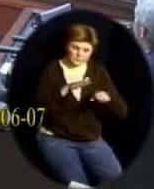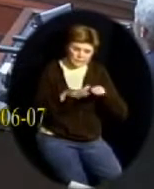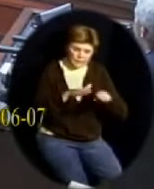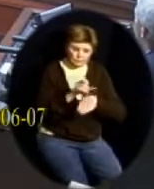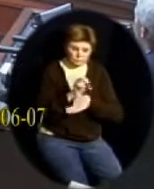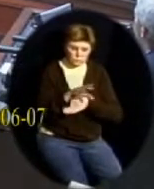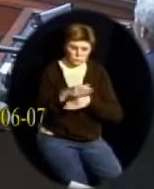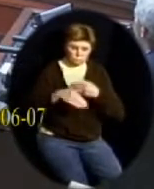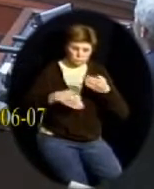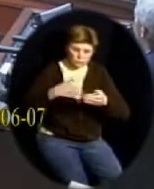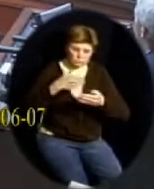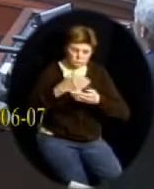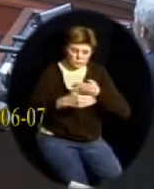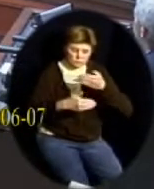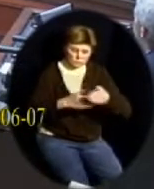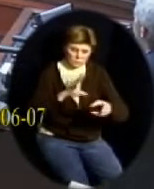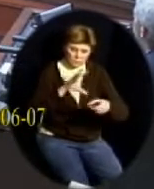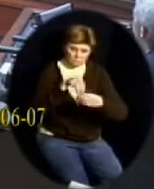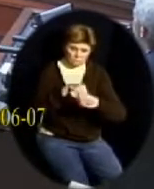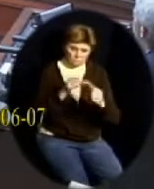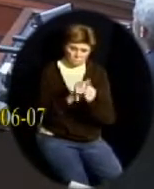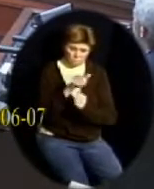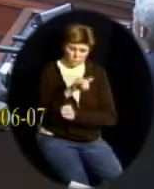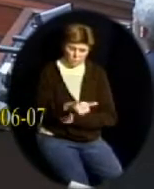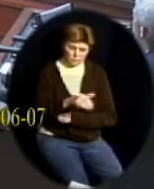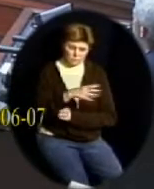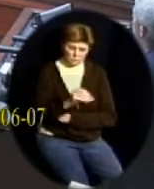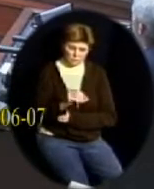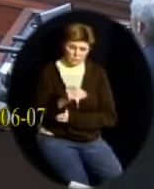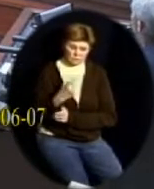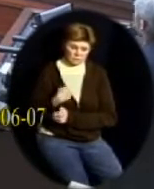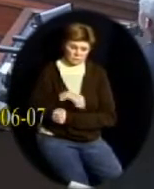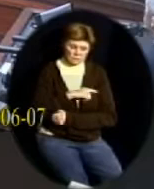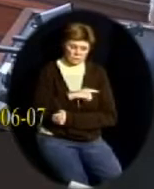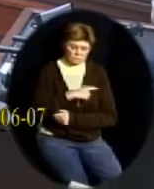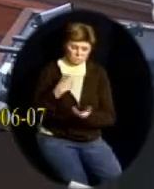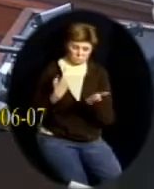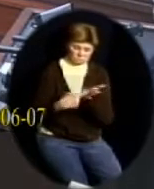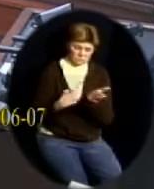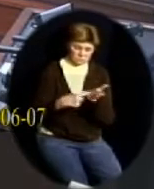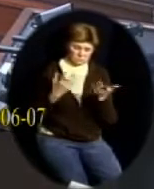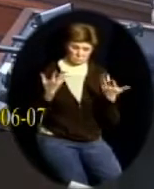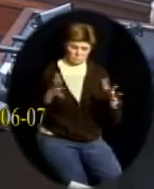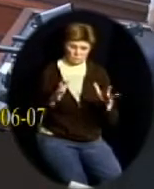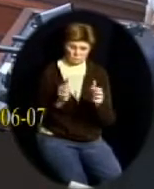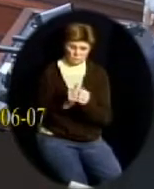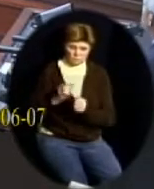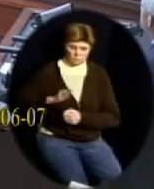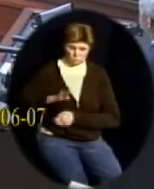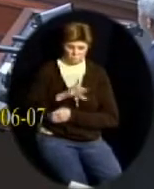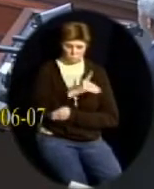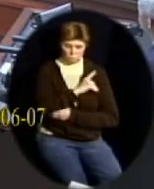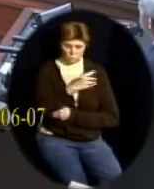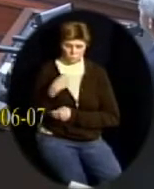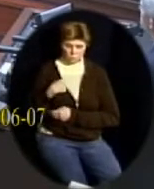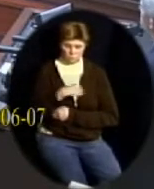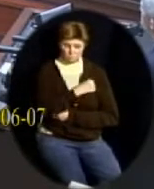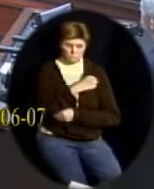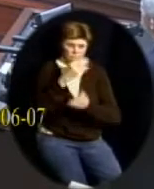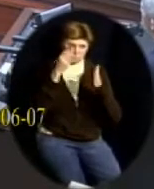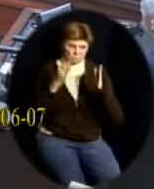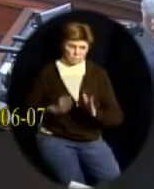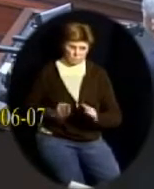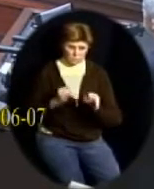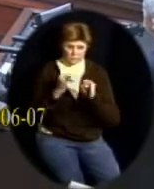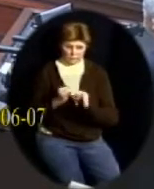in there because those have been also discussed by individual board members or the board in its entirety. We